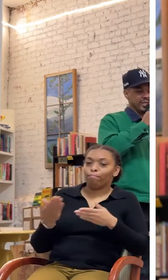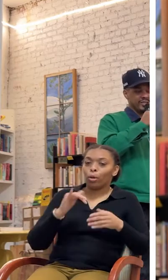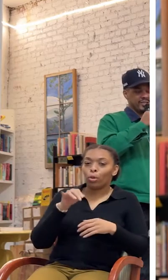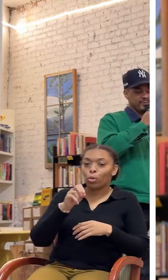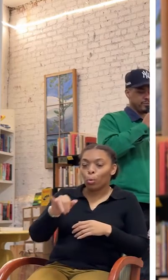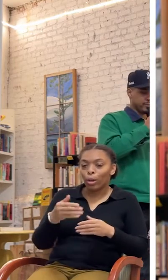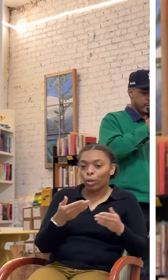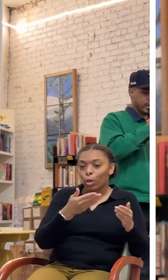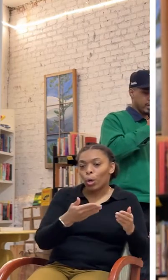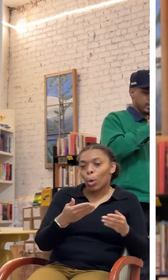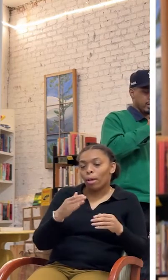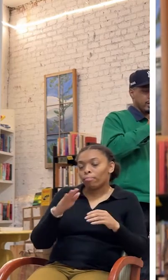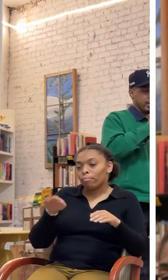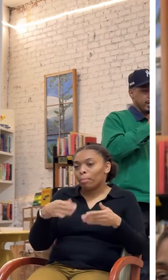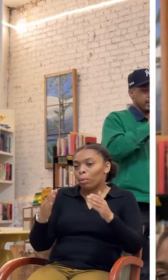people grace.